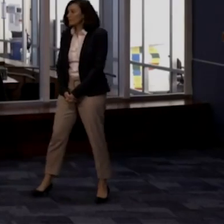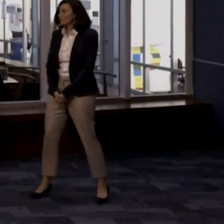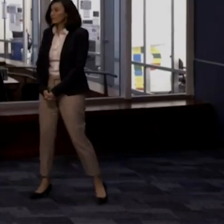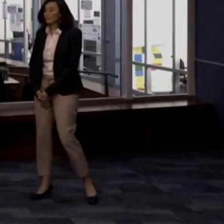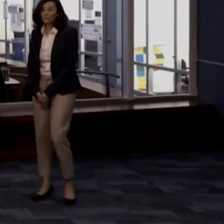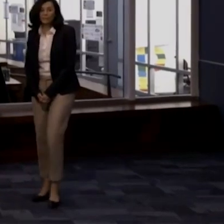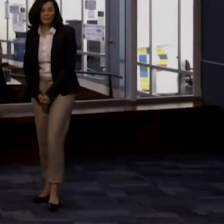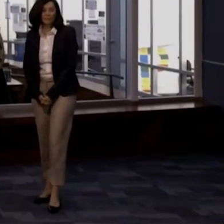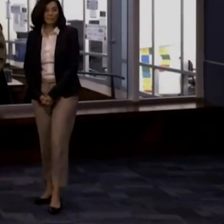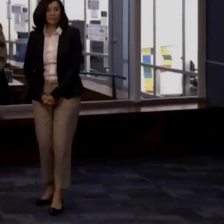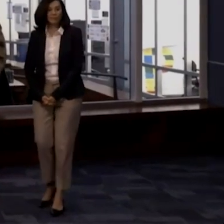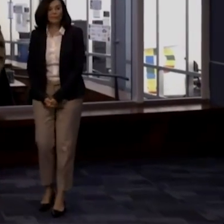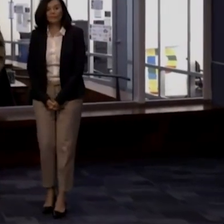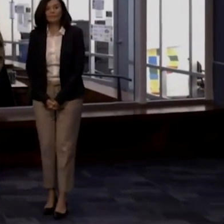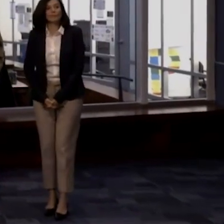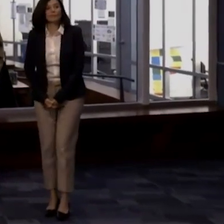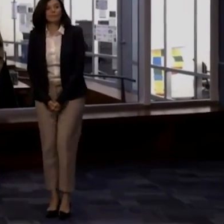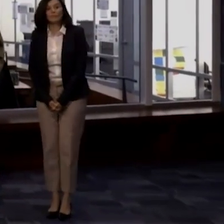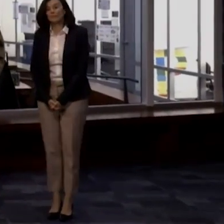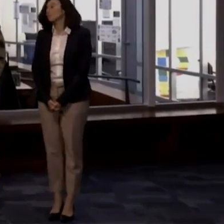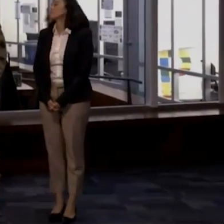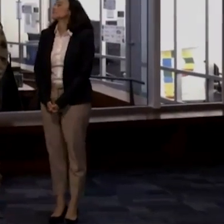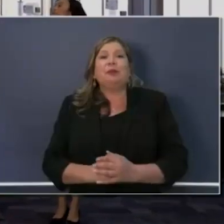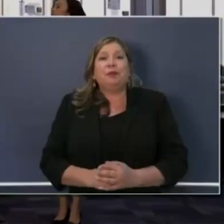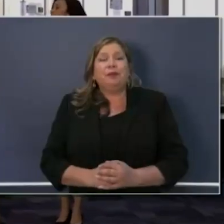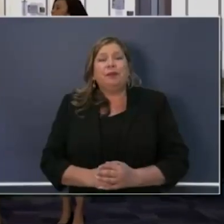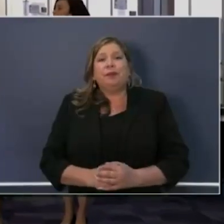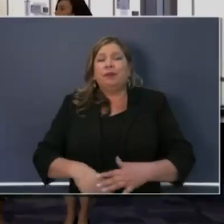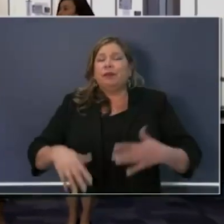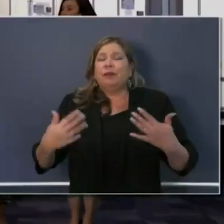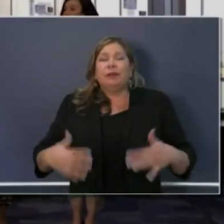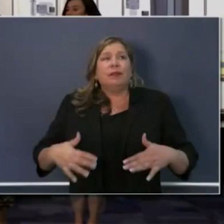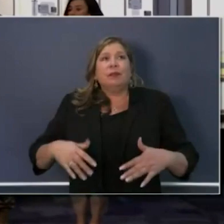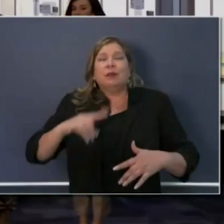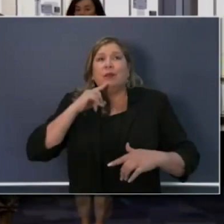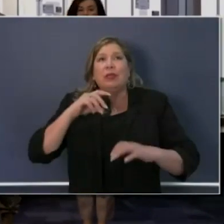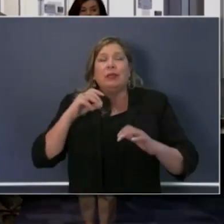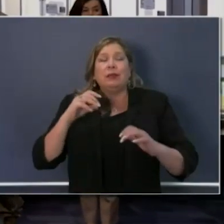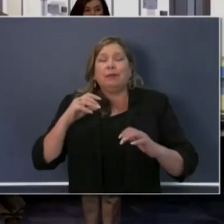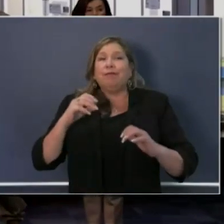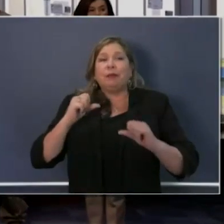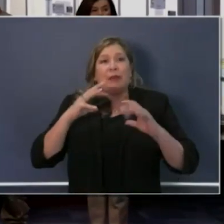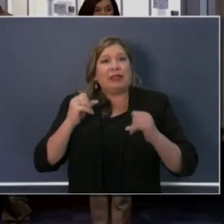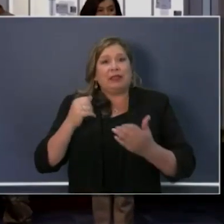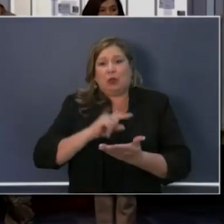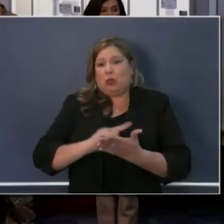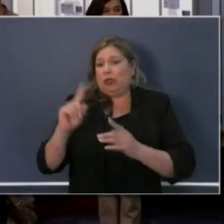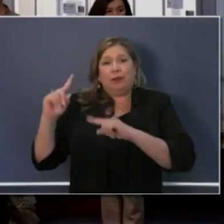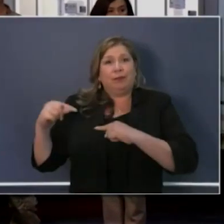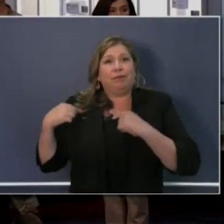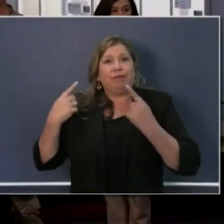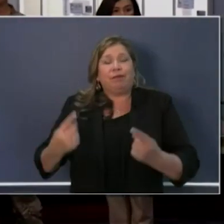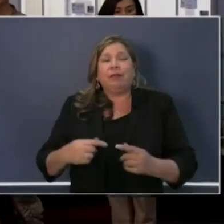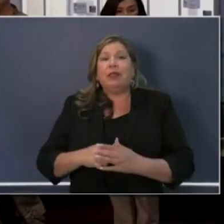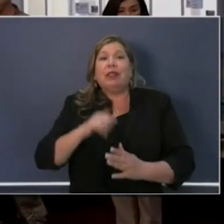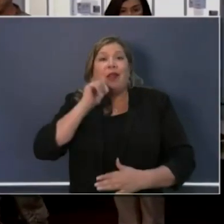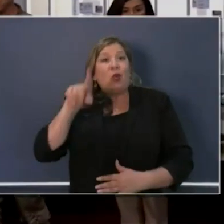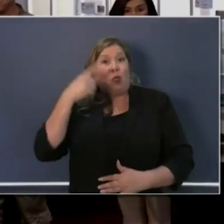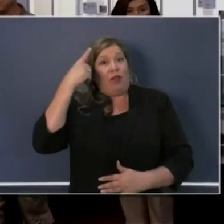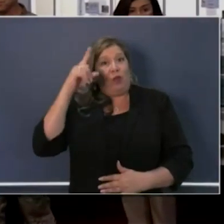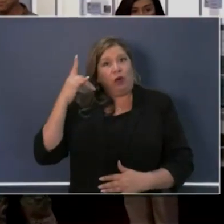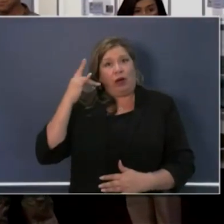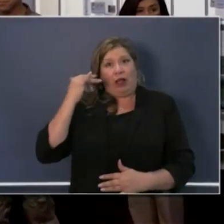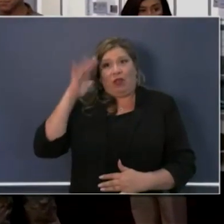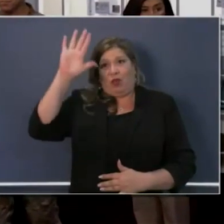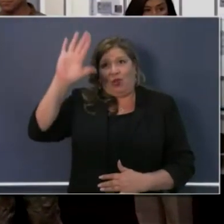Right. Good evening, everybody. What a remarkable week this has been, not only in the state of California, for hundreds of millions